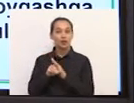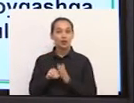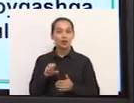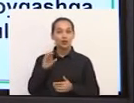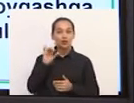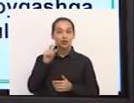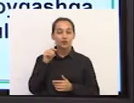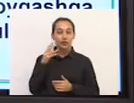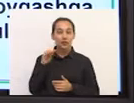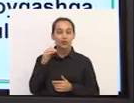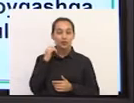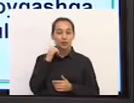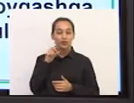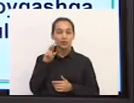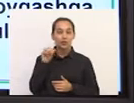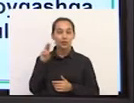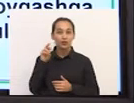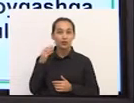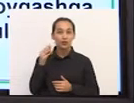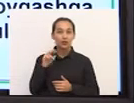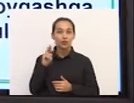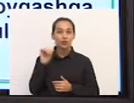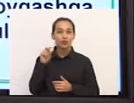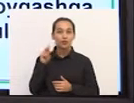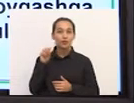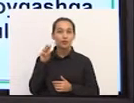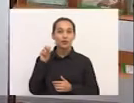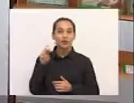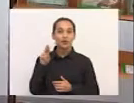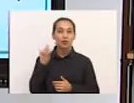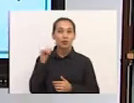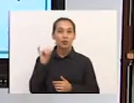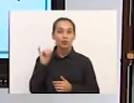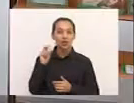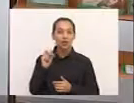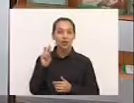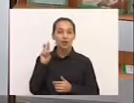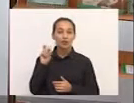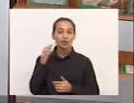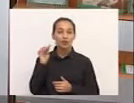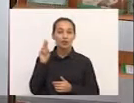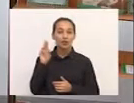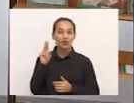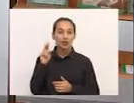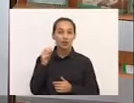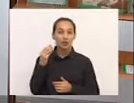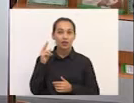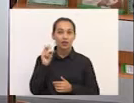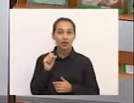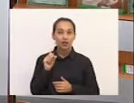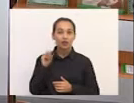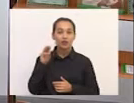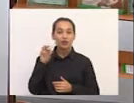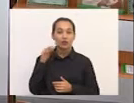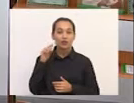Surxayl kampir, ko'kaldosh, ko'kaman, ko'kqashqa, boyqashqa, toyqashqa, qo'shquloq kabi